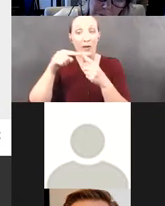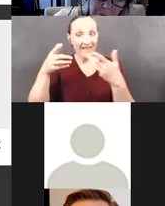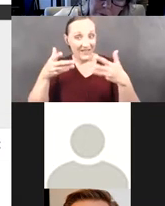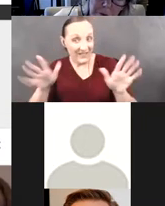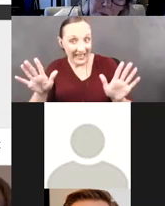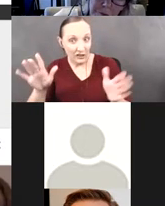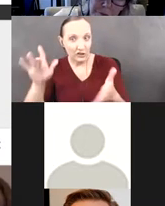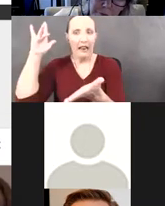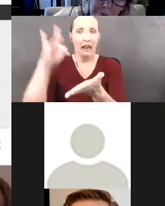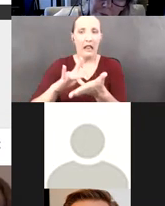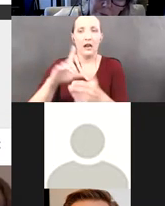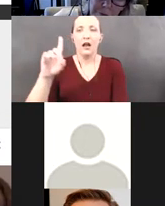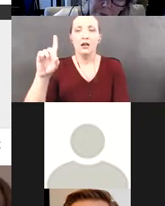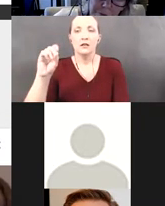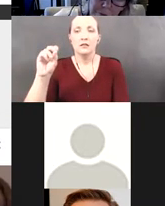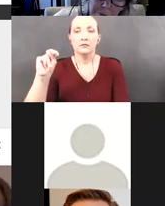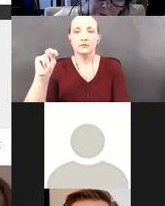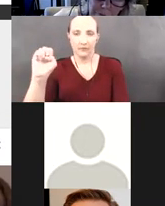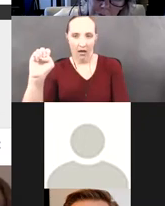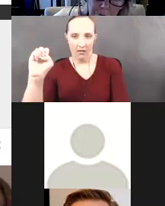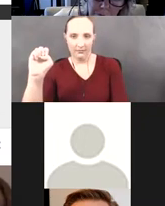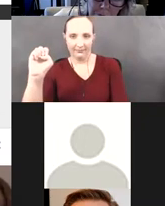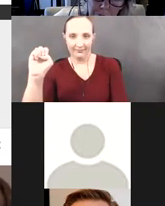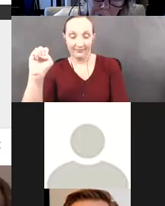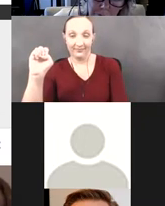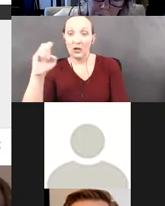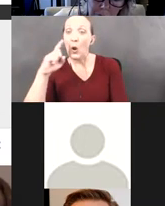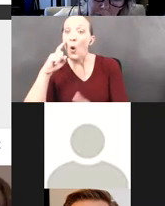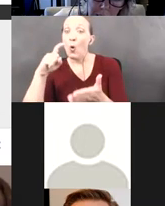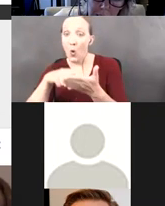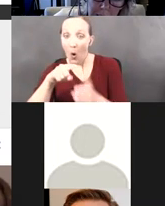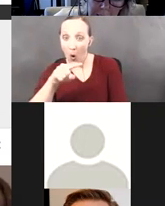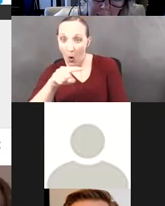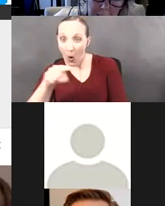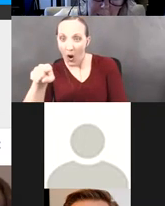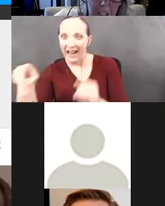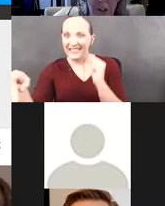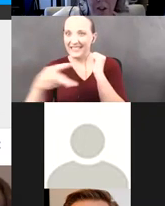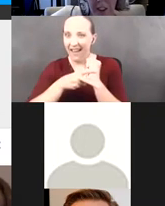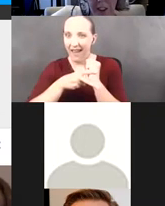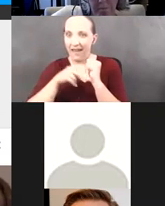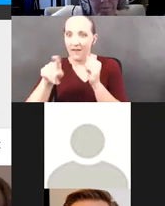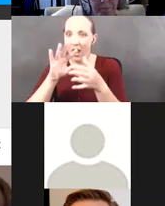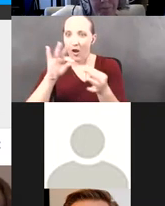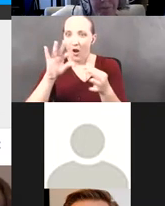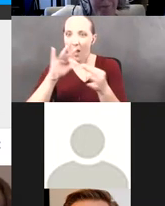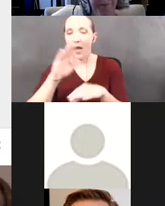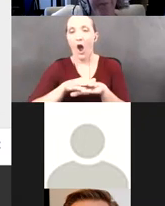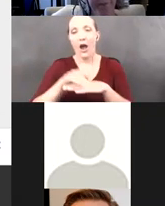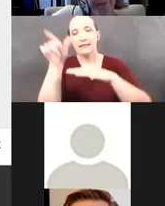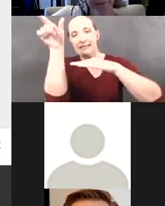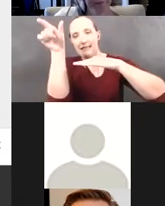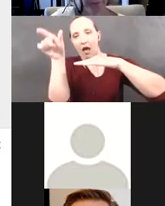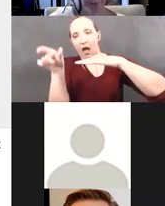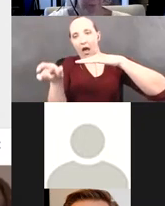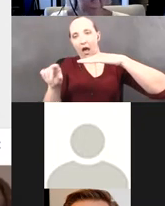Done. haga clic a Done para As you can finalizar. see, it Como saves ustedes the pueden video ver, comment on the guarda el side of the comentario document, video en and la the parte de